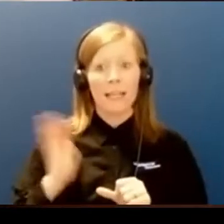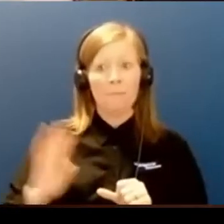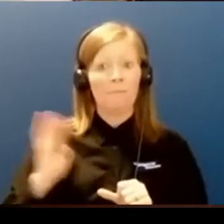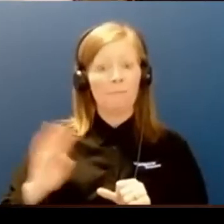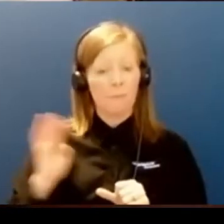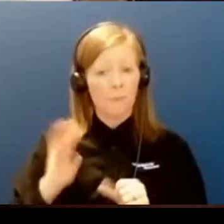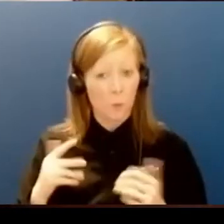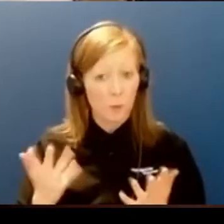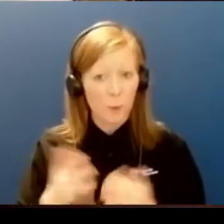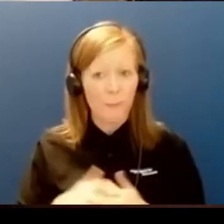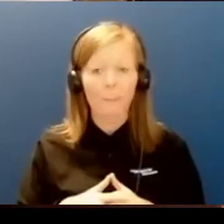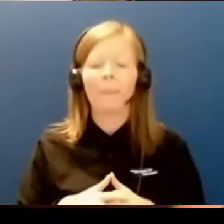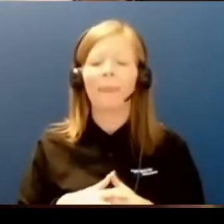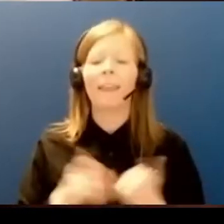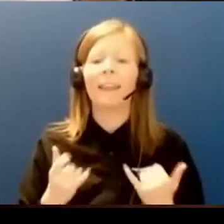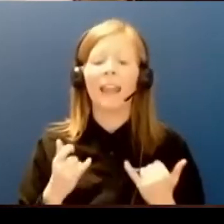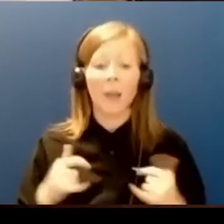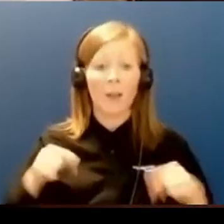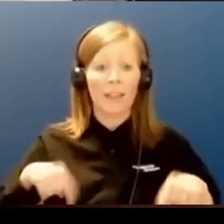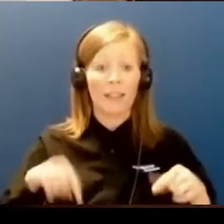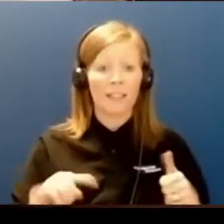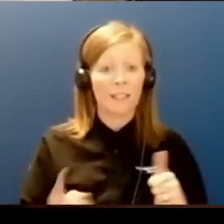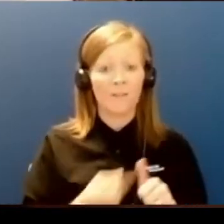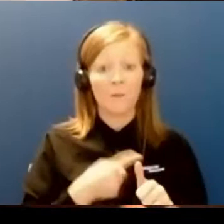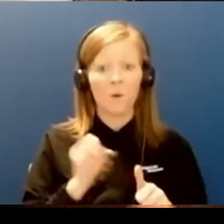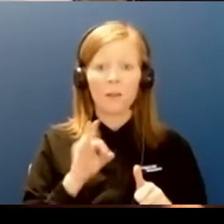series where we'll open up